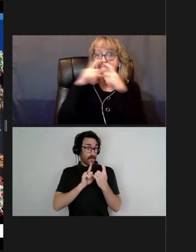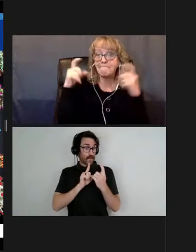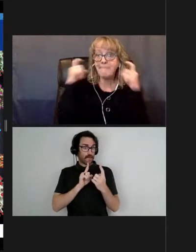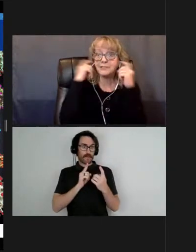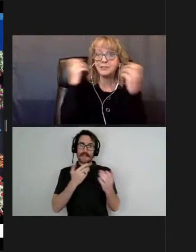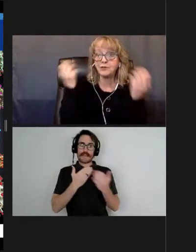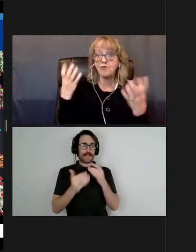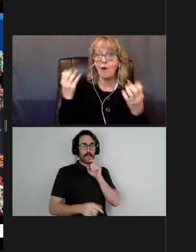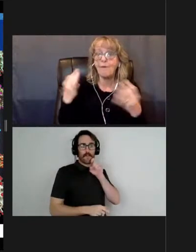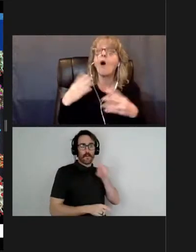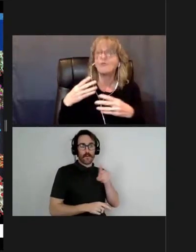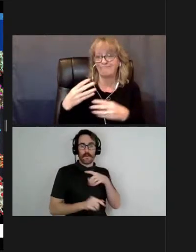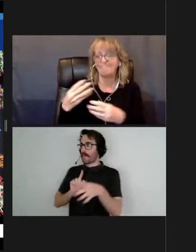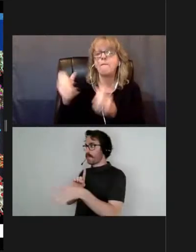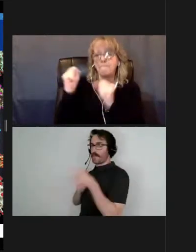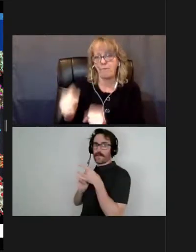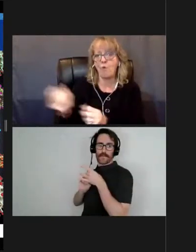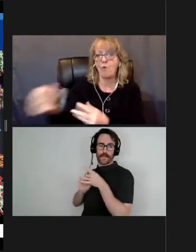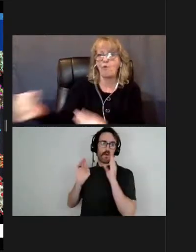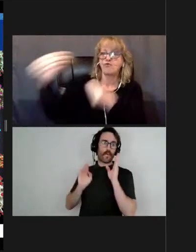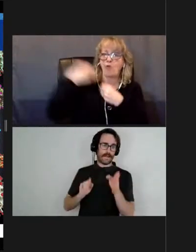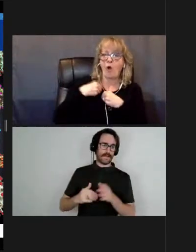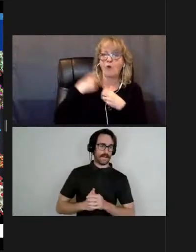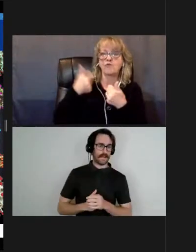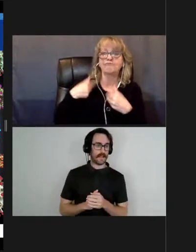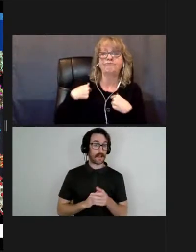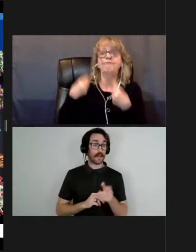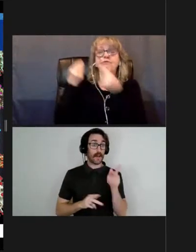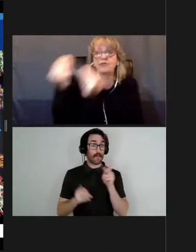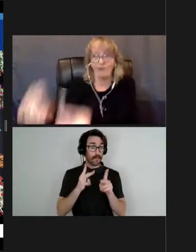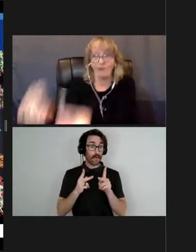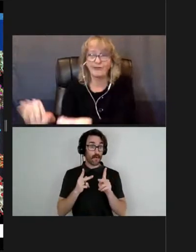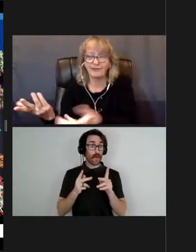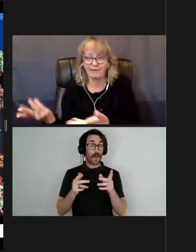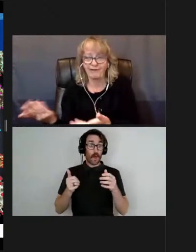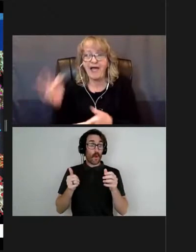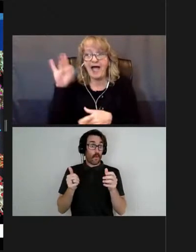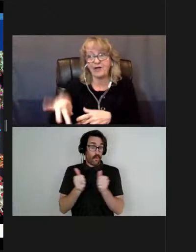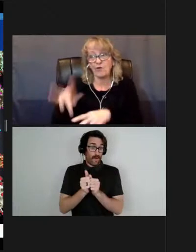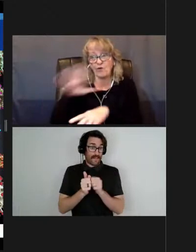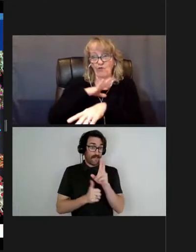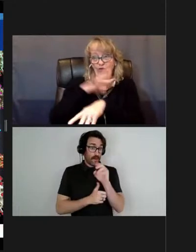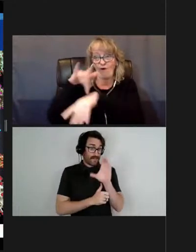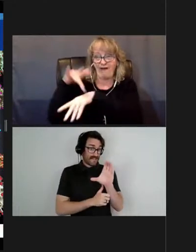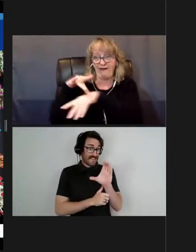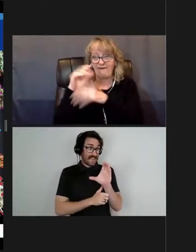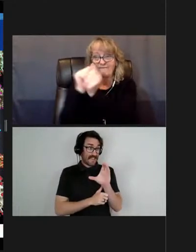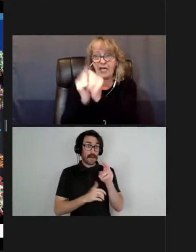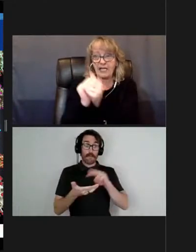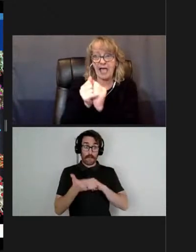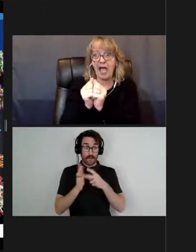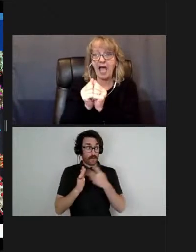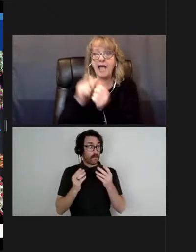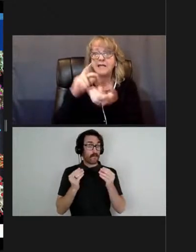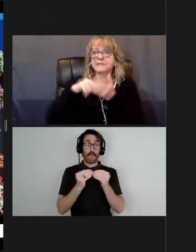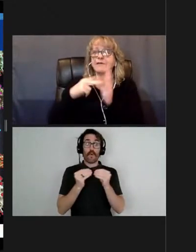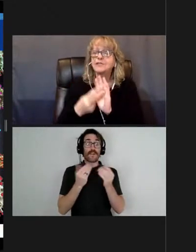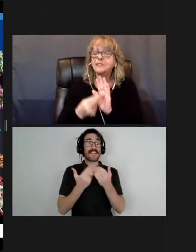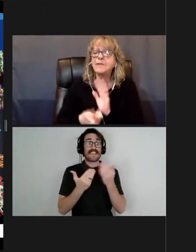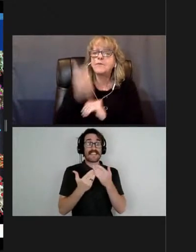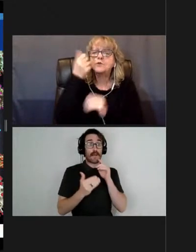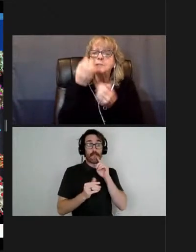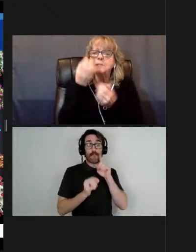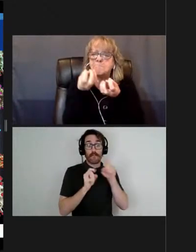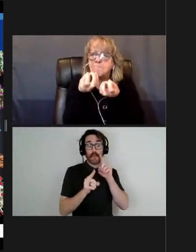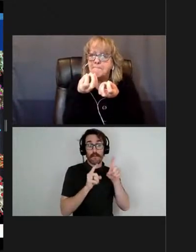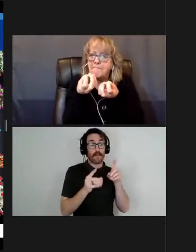Because people who are infected with VOCs tend to produce more volume or more number of viral particles, making